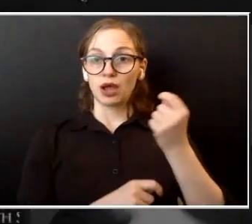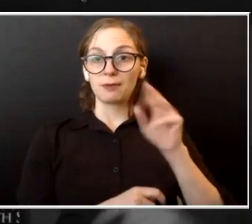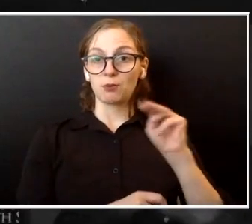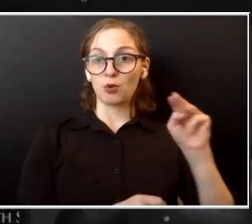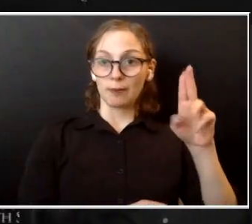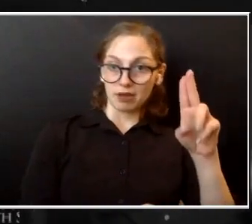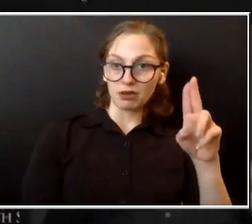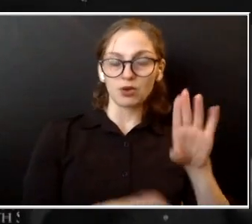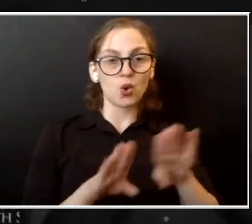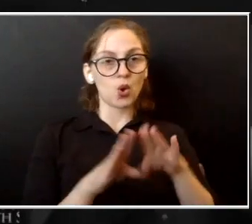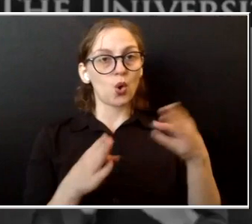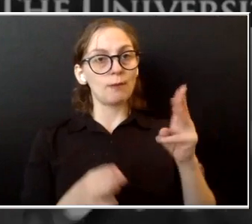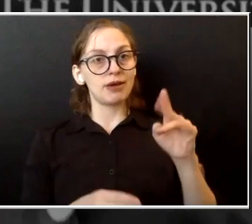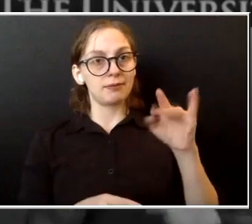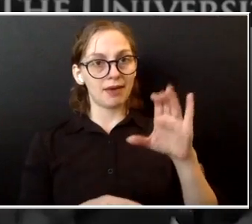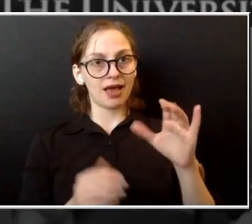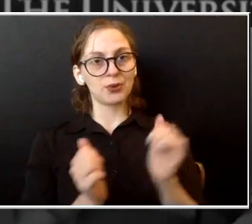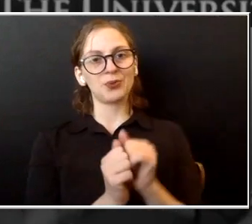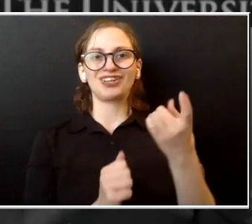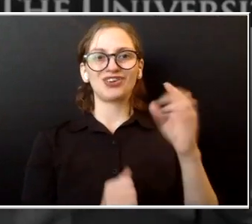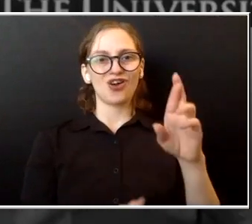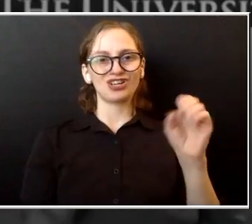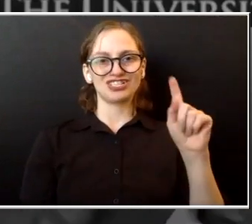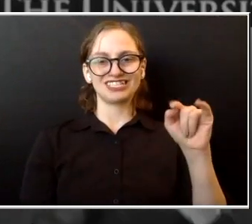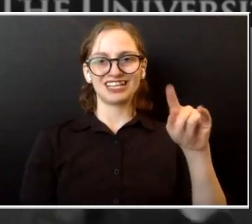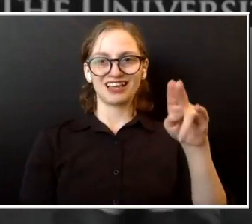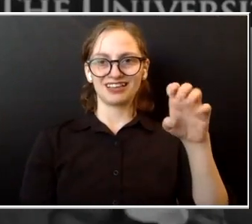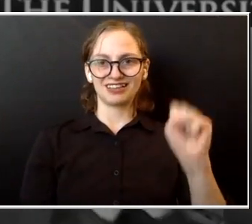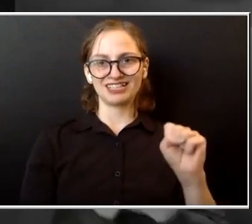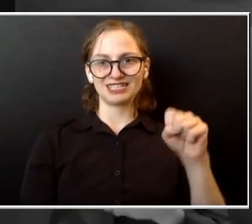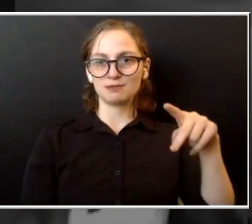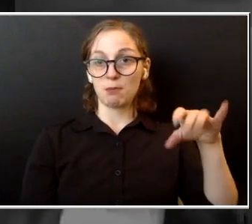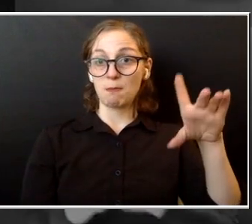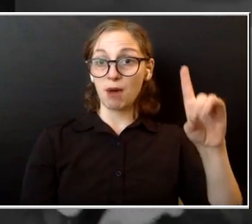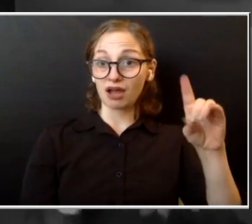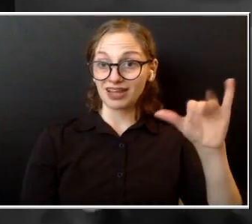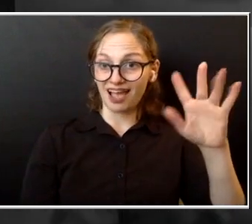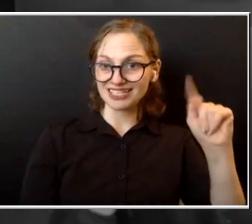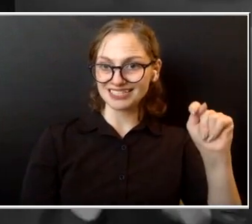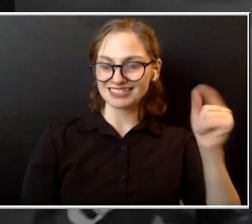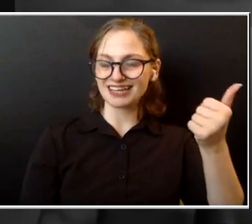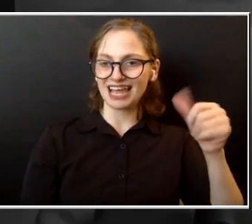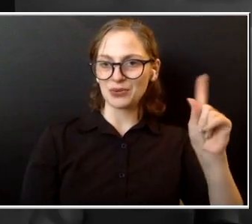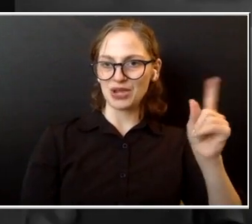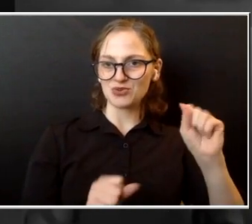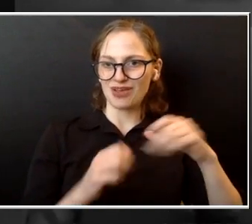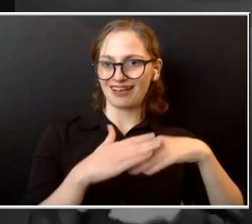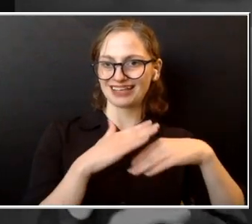mics with Dr. Stites podcasts. Now, everywhere podcasts are available.